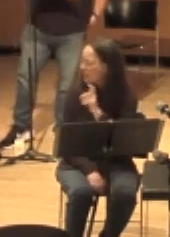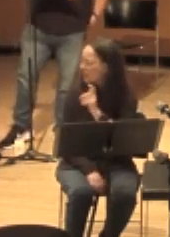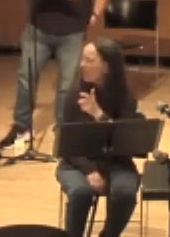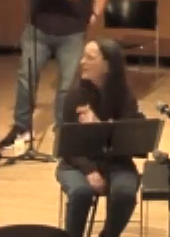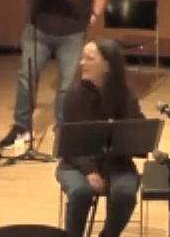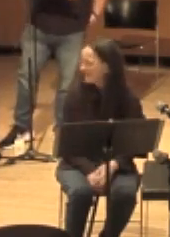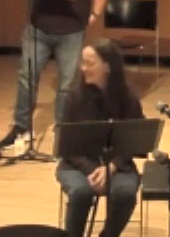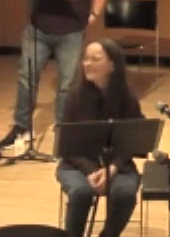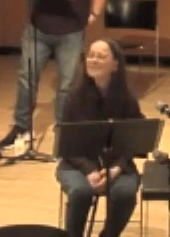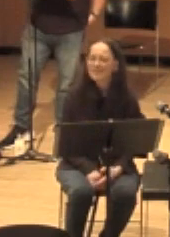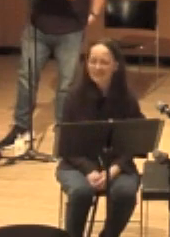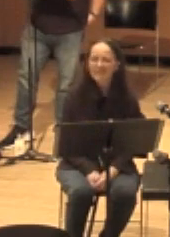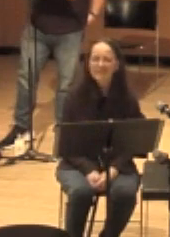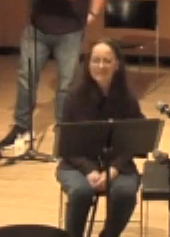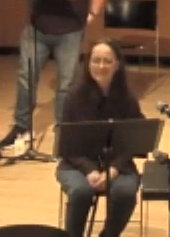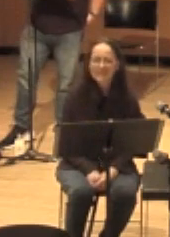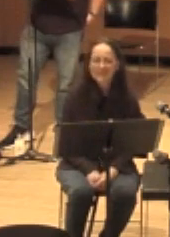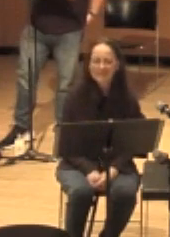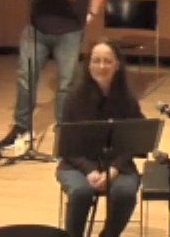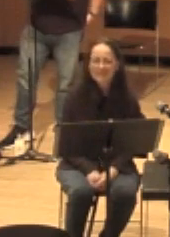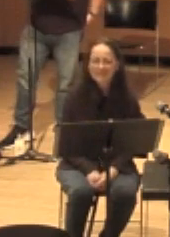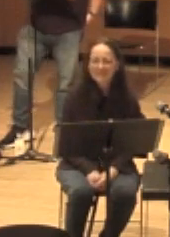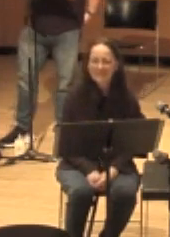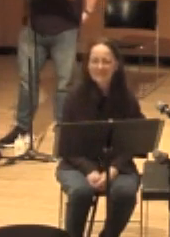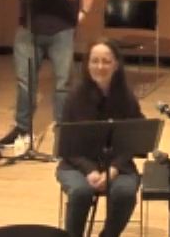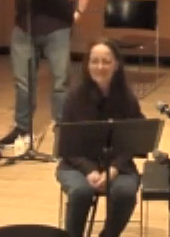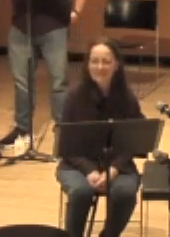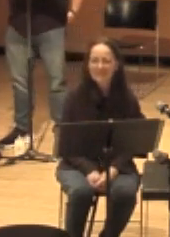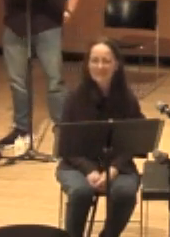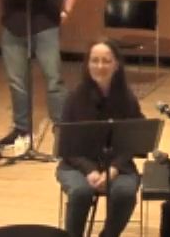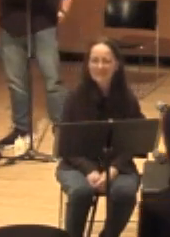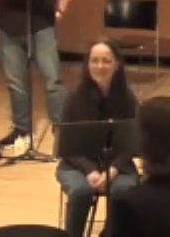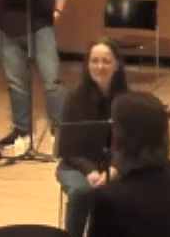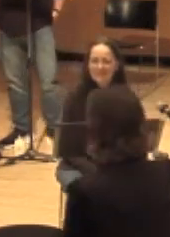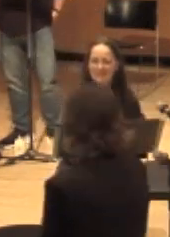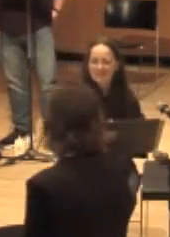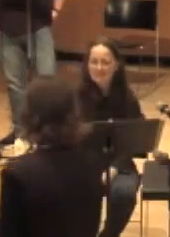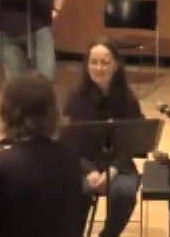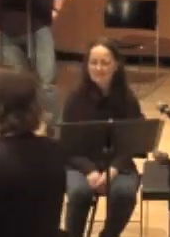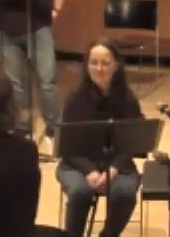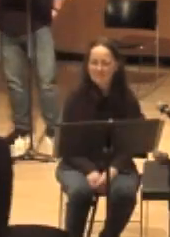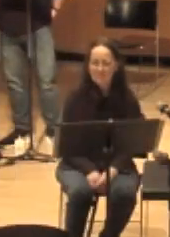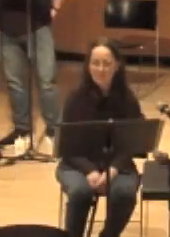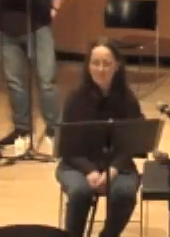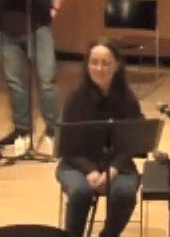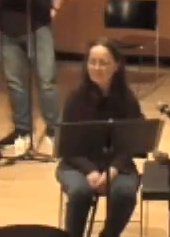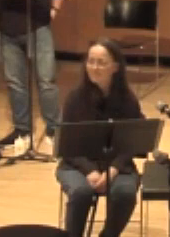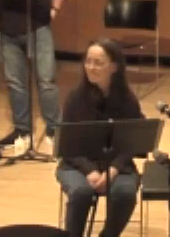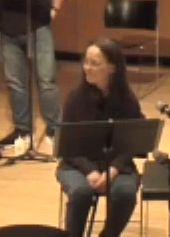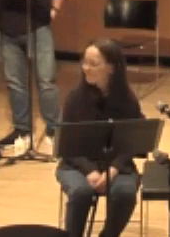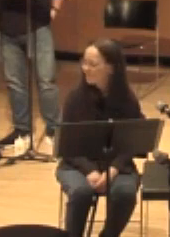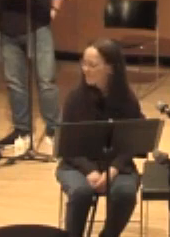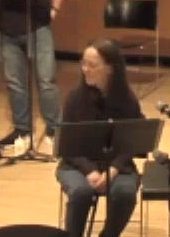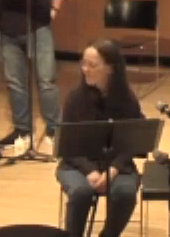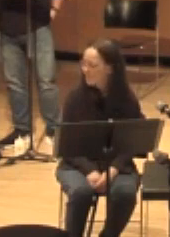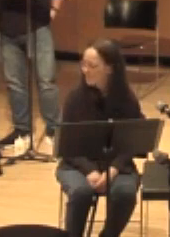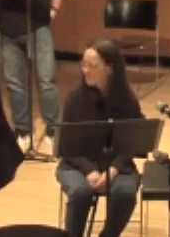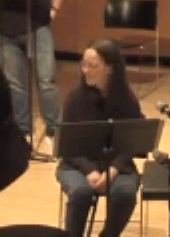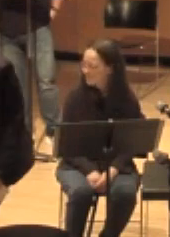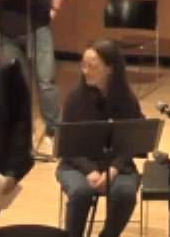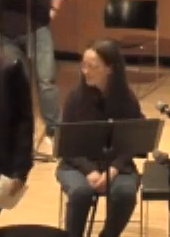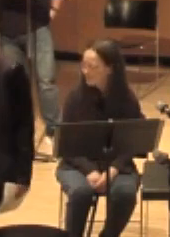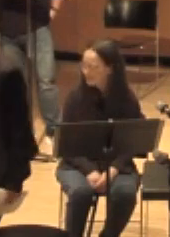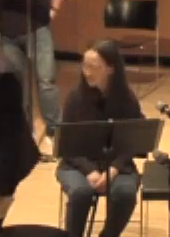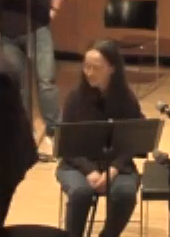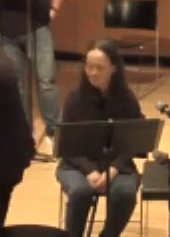good that's gotta oh you so this okay okay there's oh I see I see is